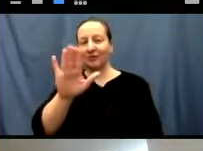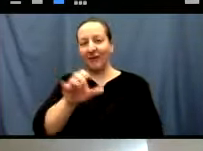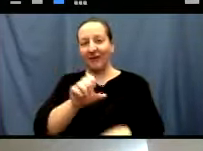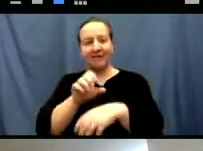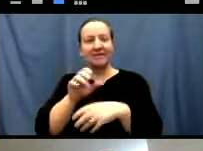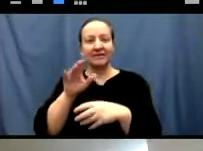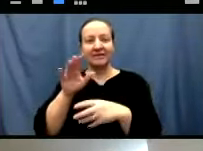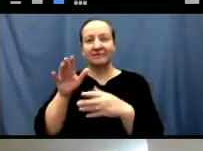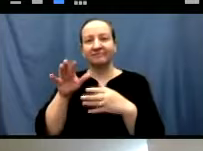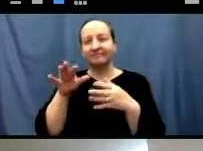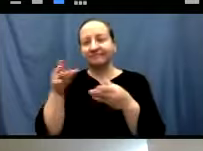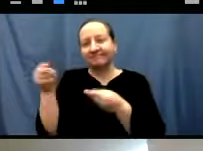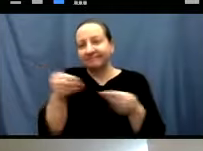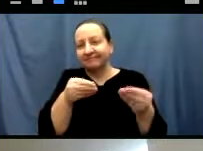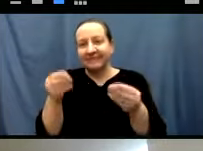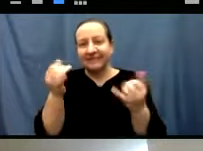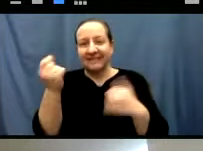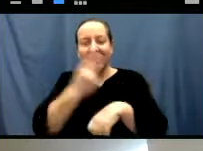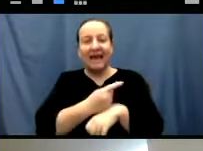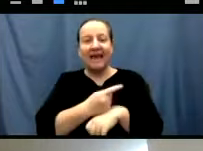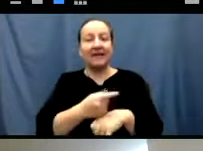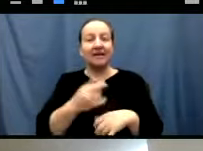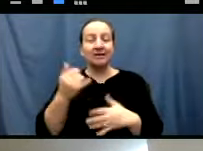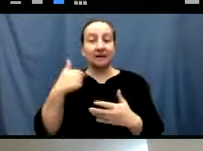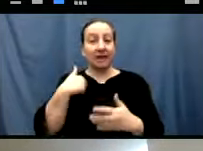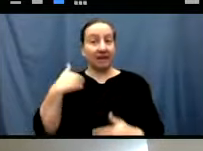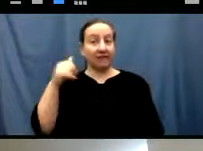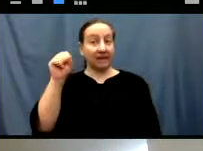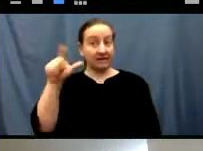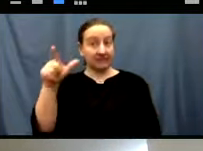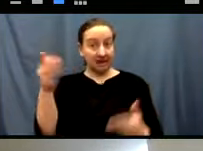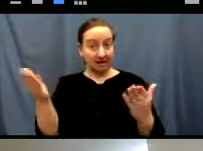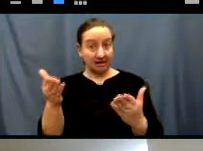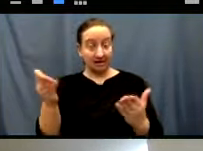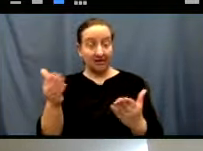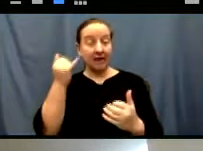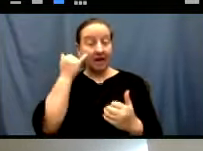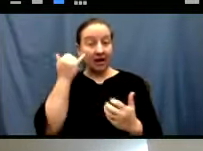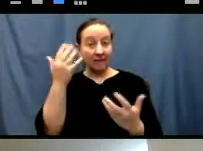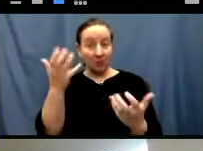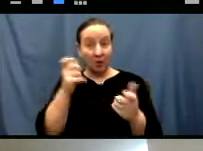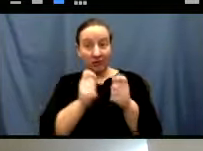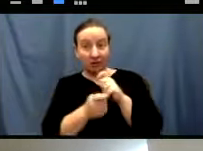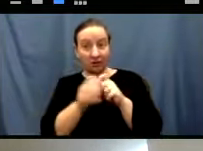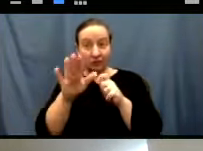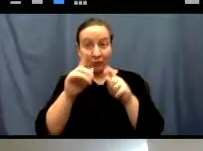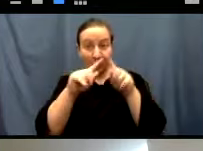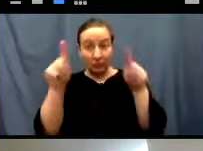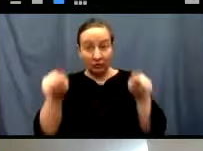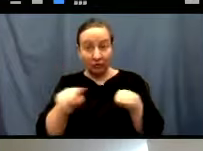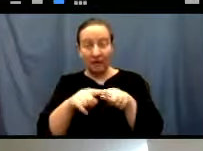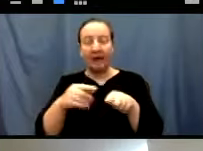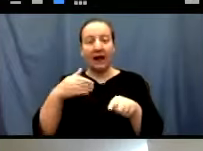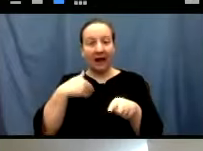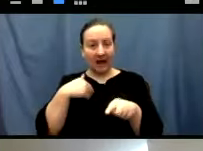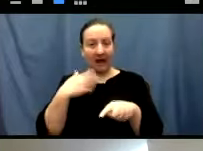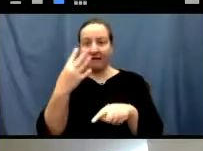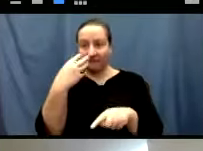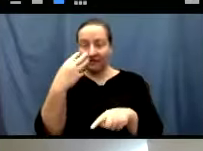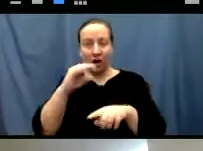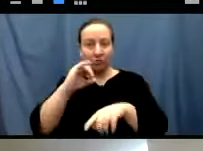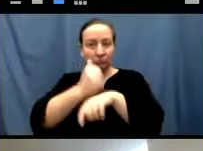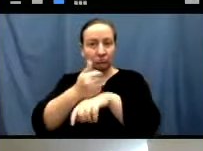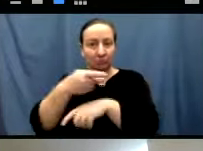you want to adjust your screen, we have videos pinned, but if you need to adjust your screen in any way, please do